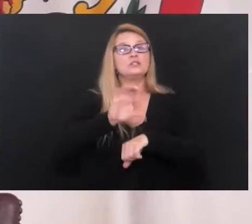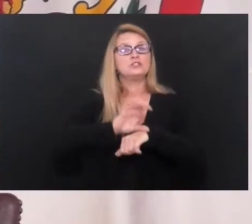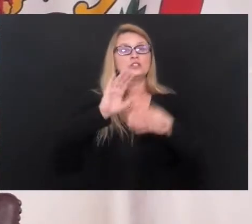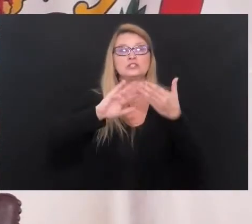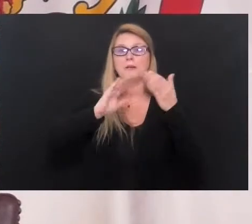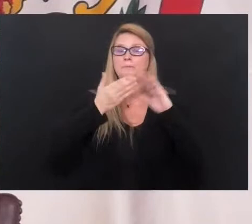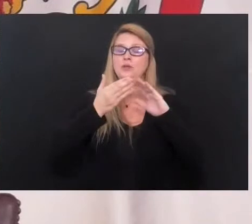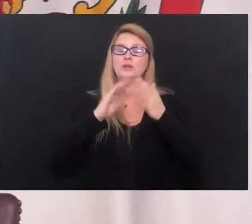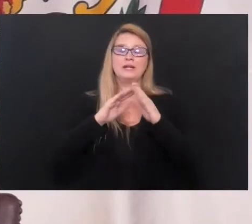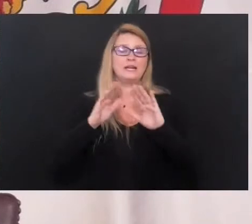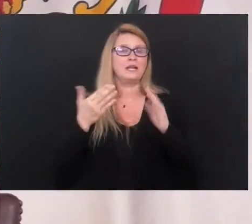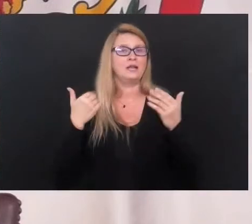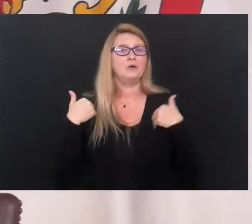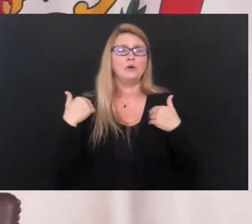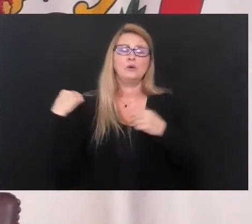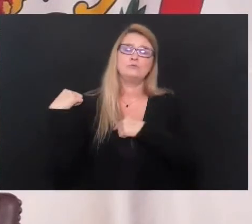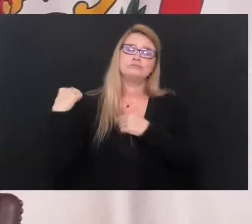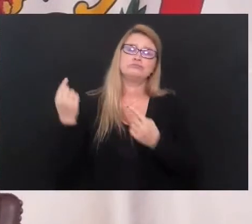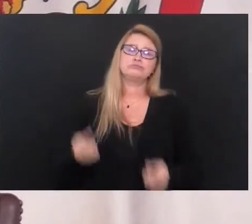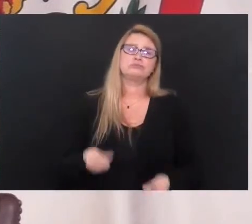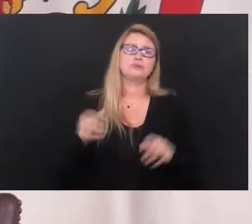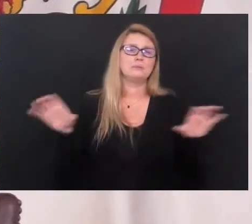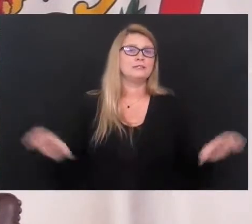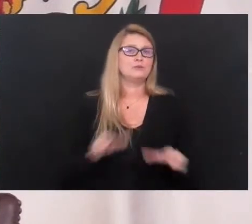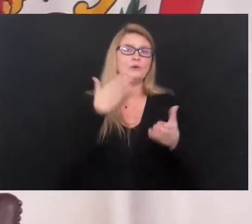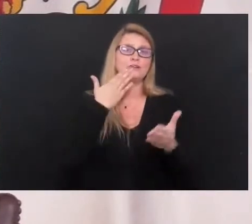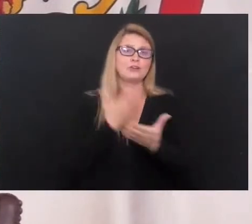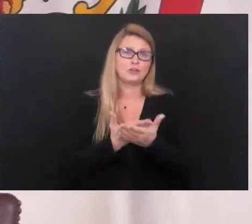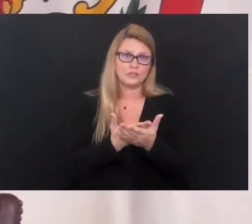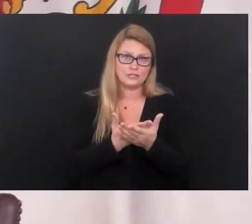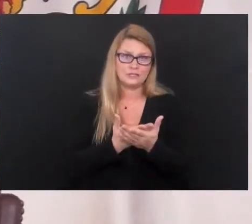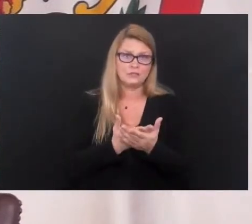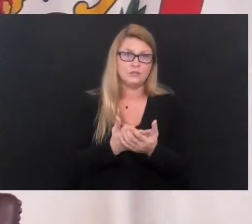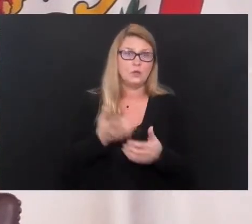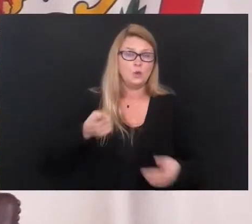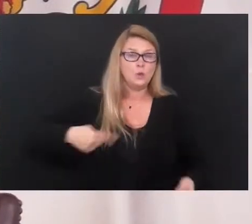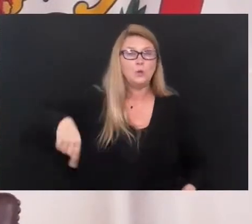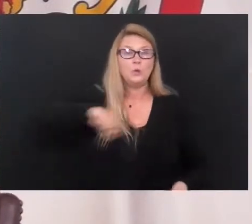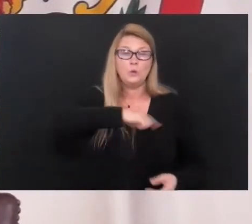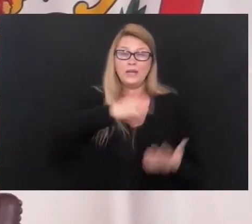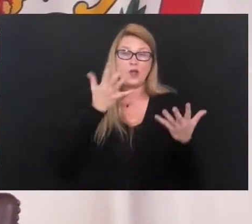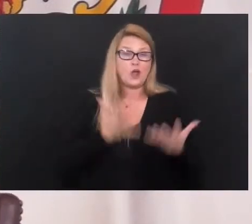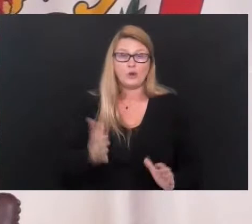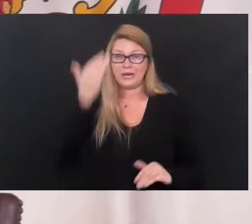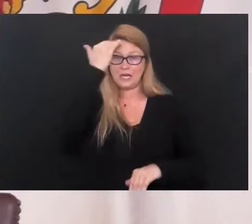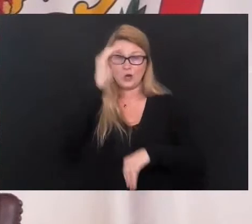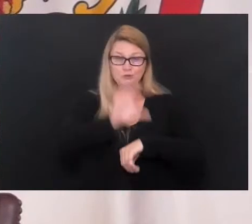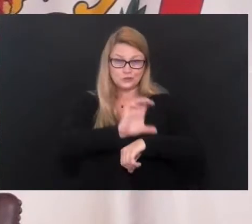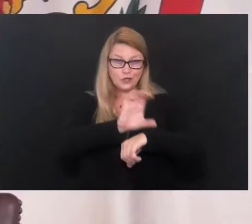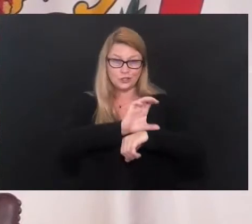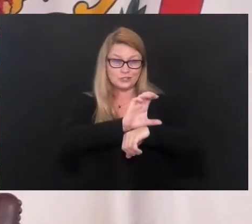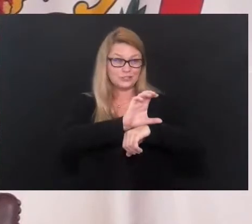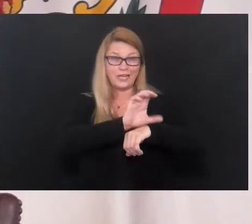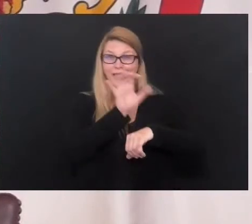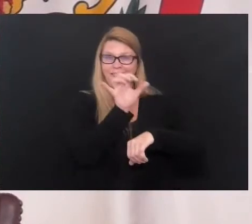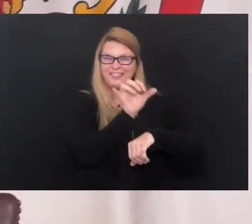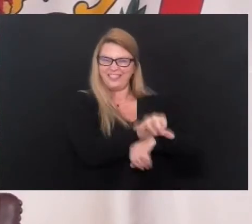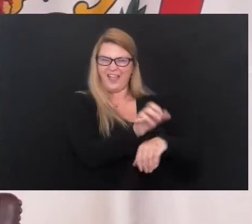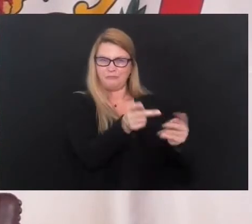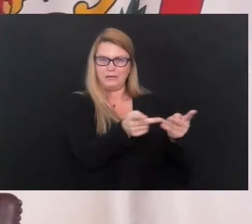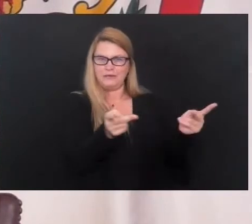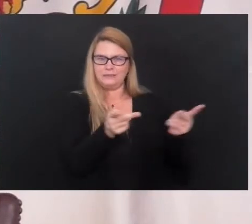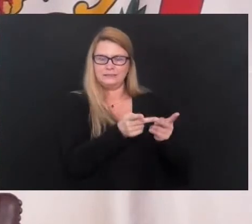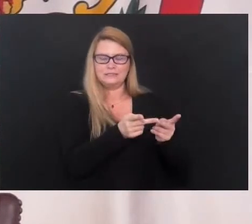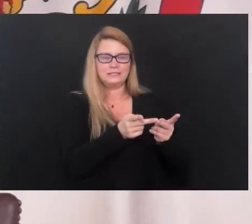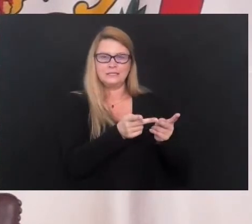done so good. We all know the church is a place of all places and